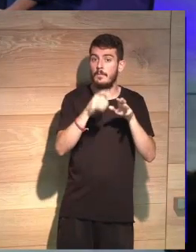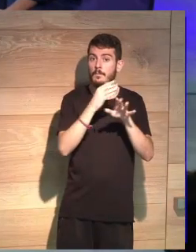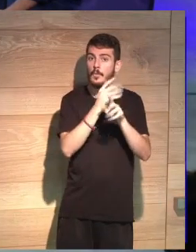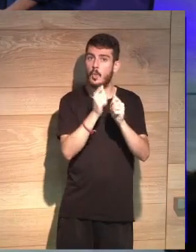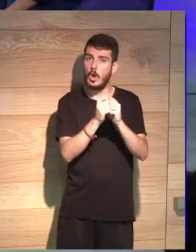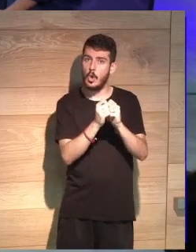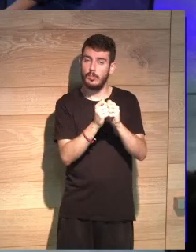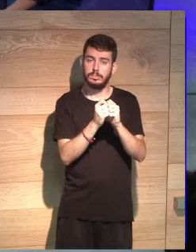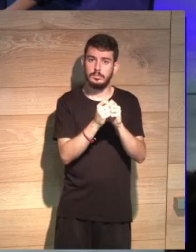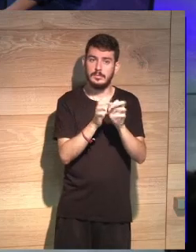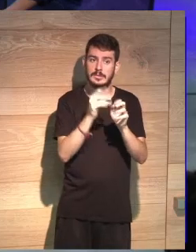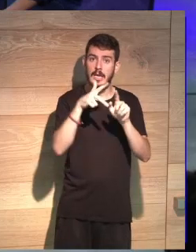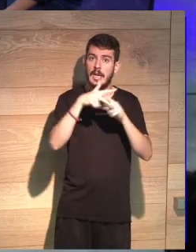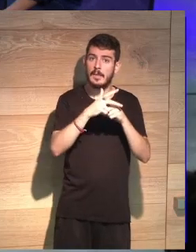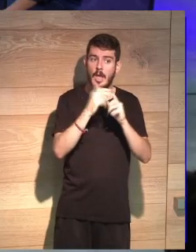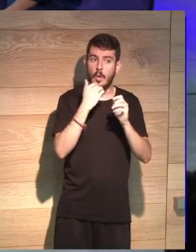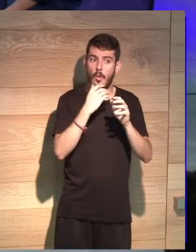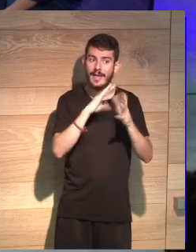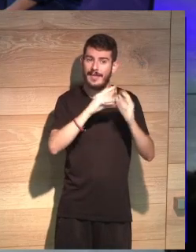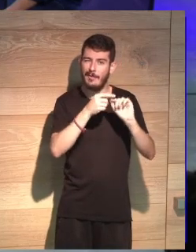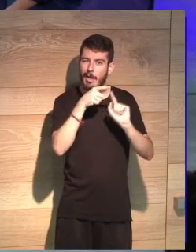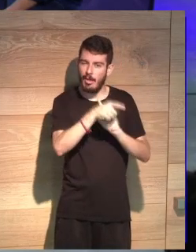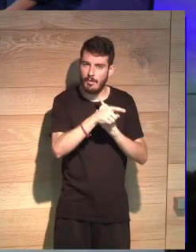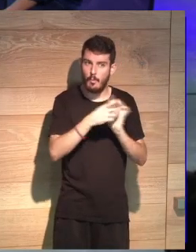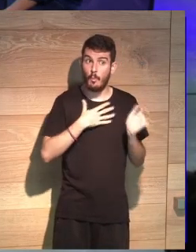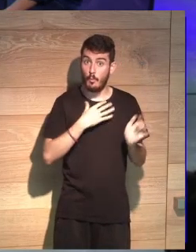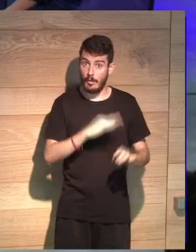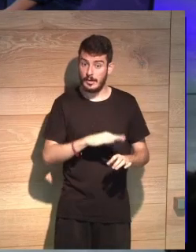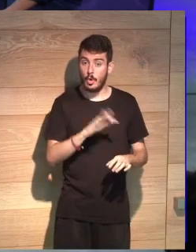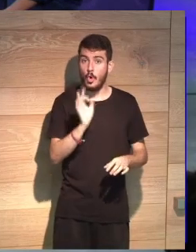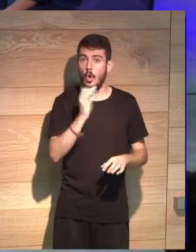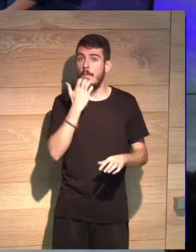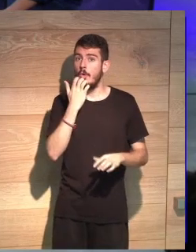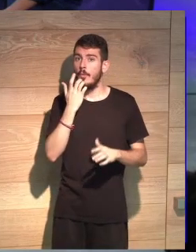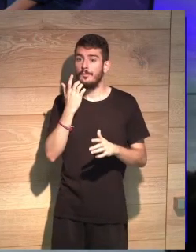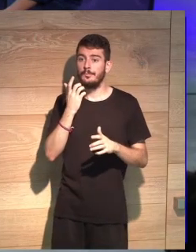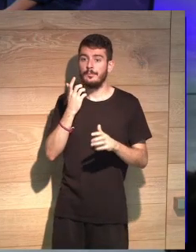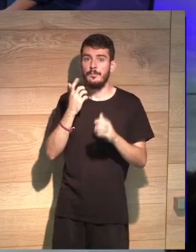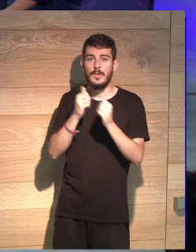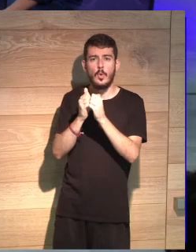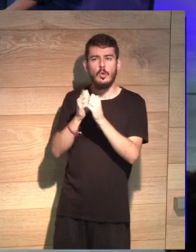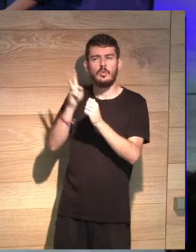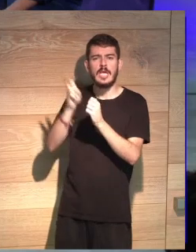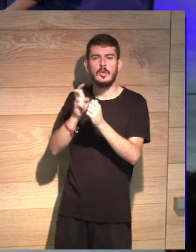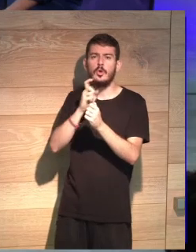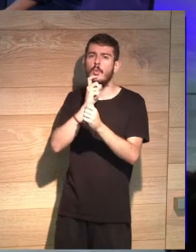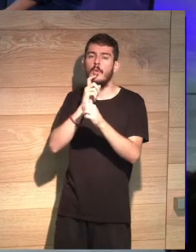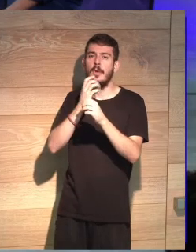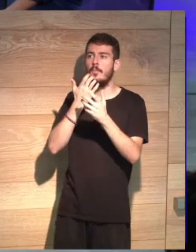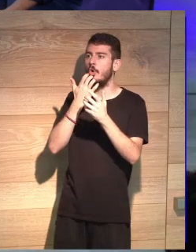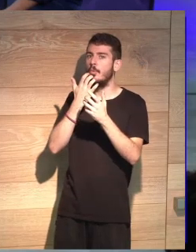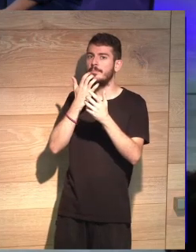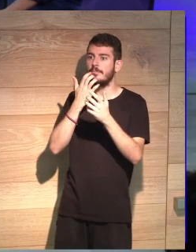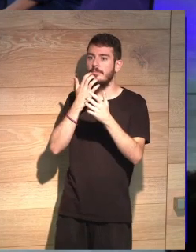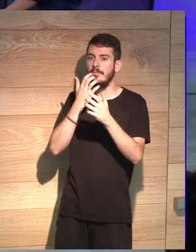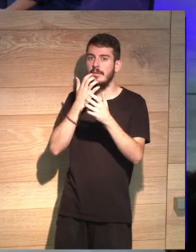other initiatives for children with disabilities that enable them to play with other children, with their friends, or